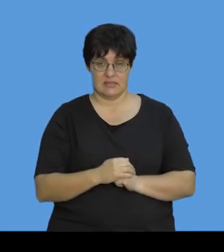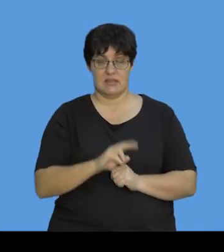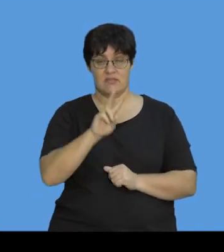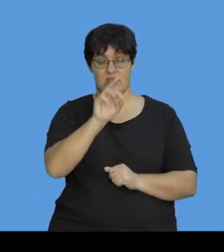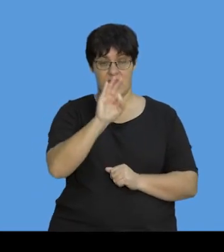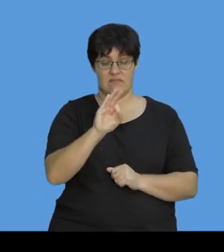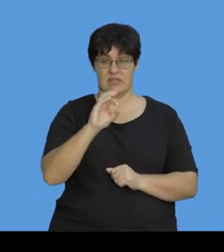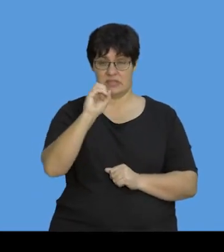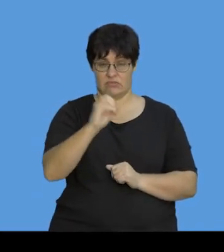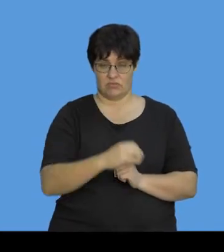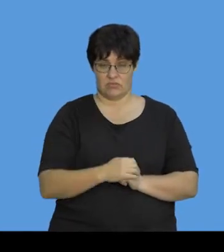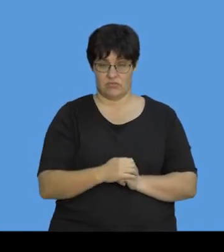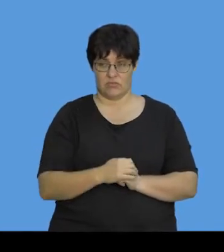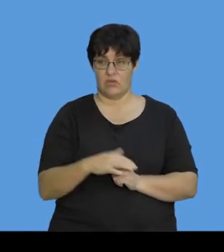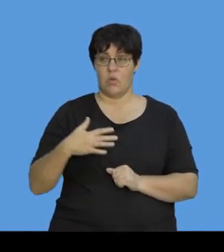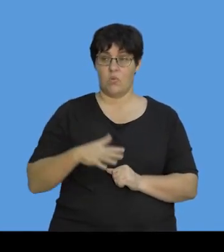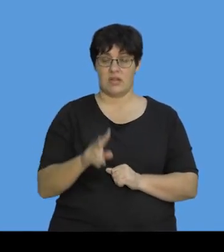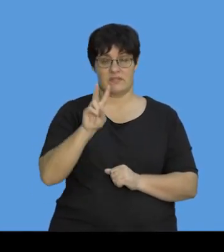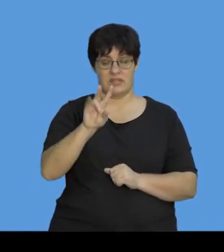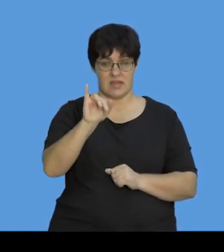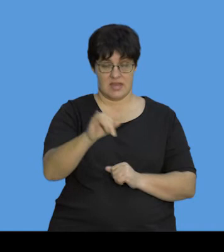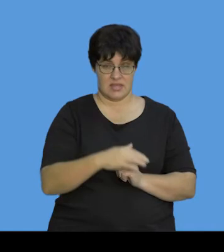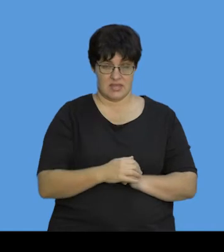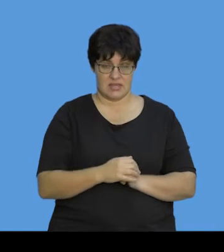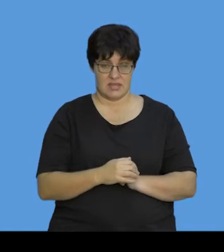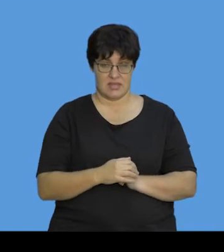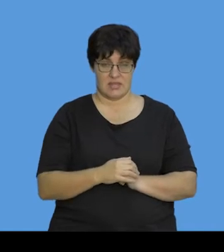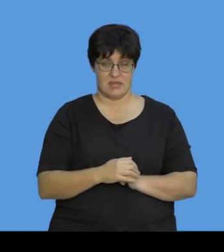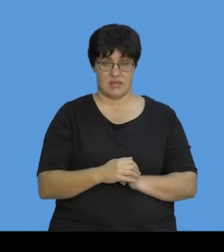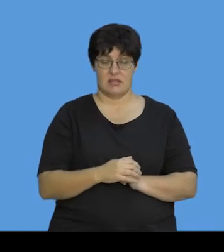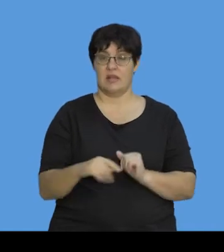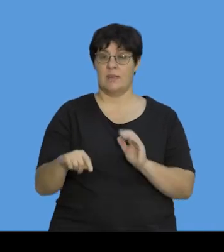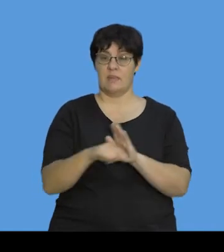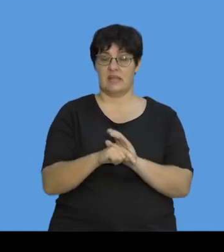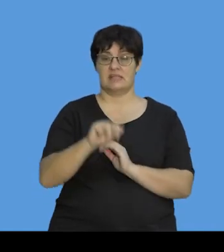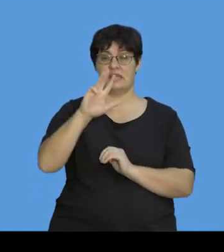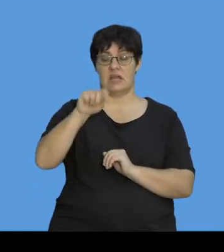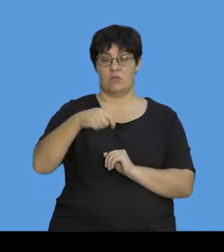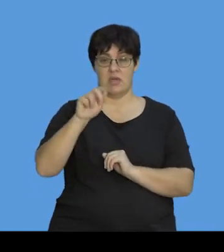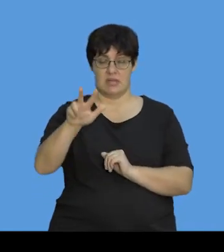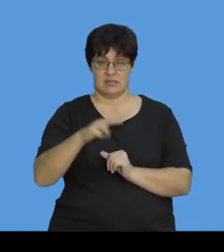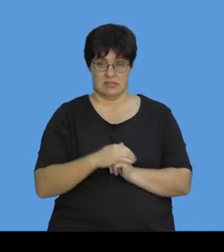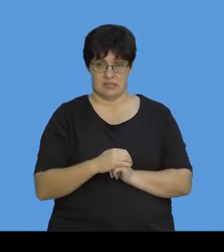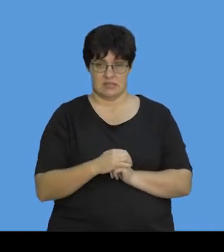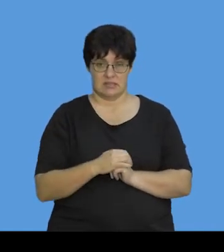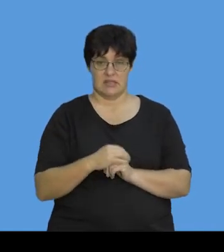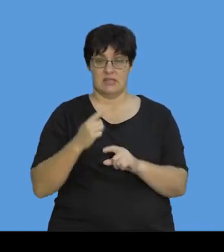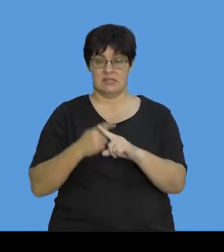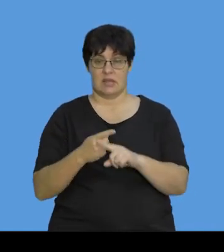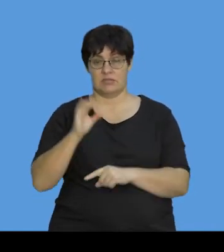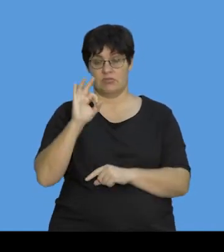VF is 0. We want VI. That's minus 9,8